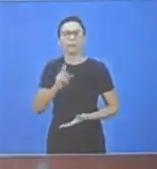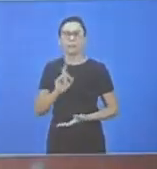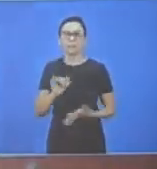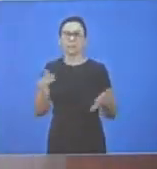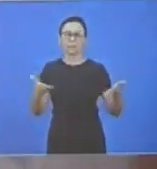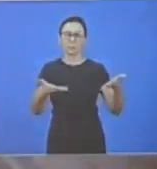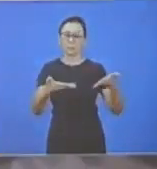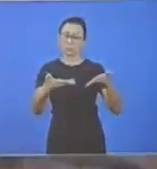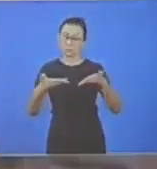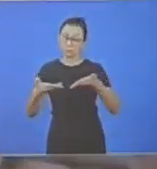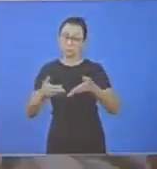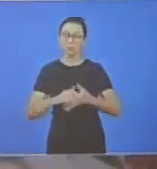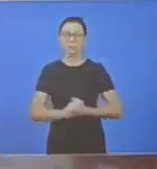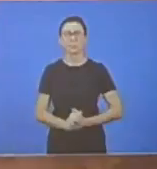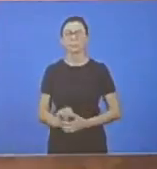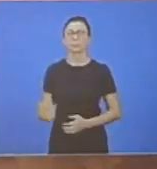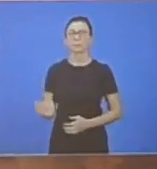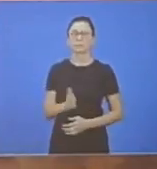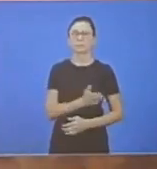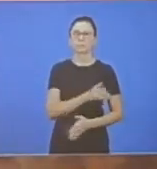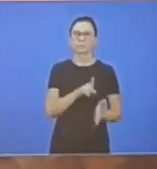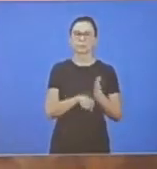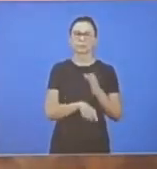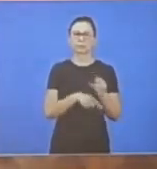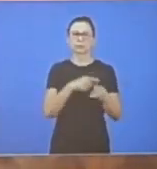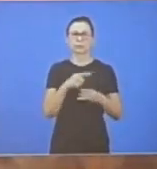he's inviting. Another question.